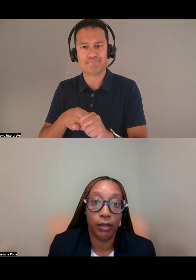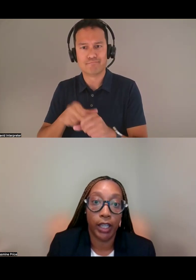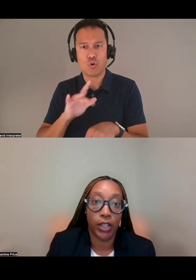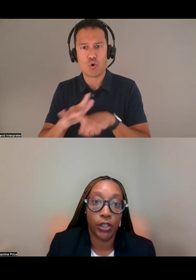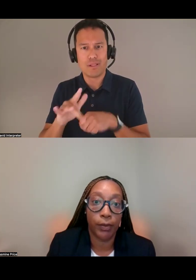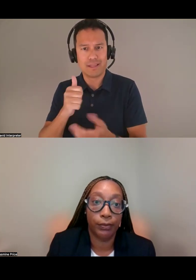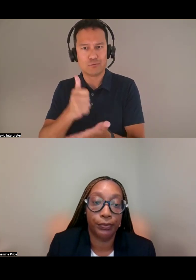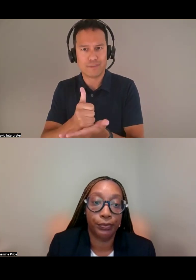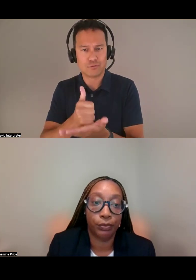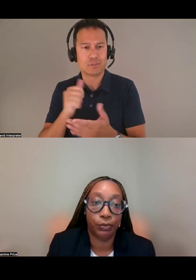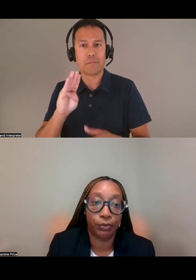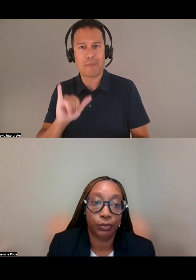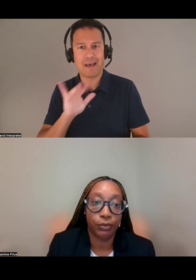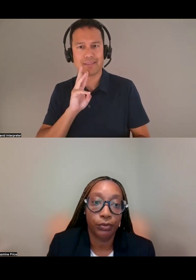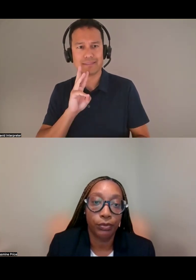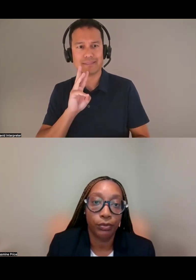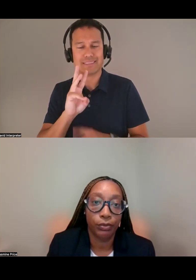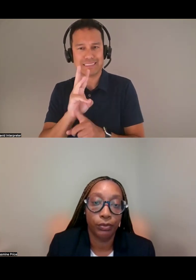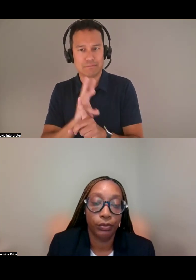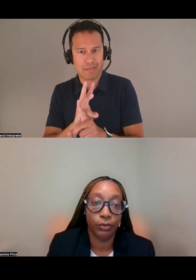6 months of age.